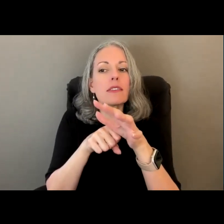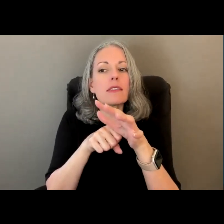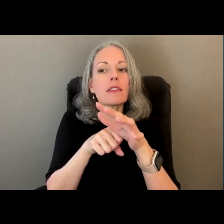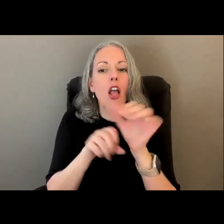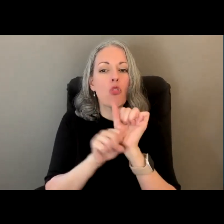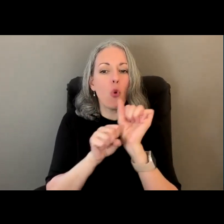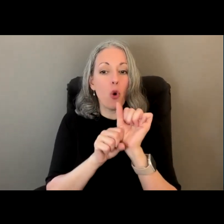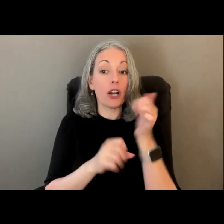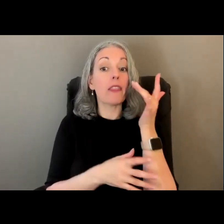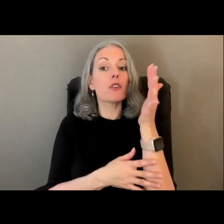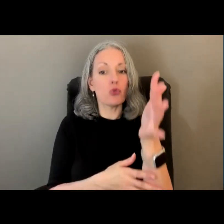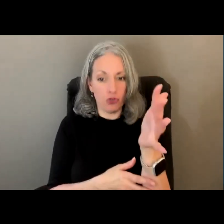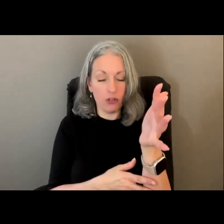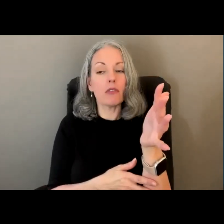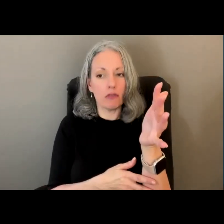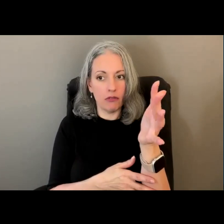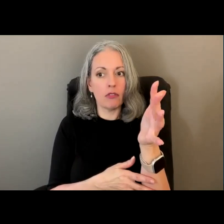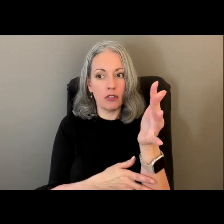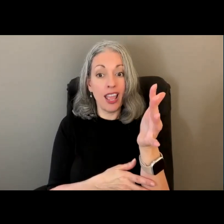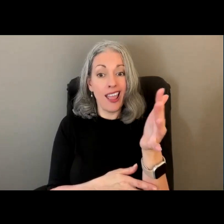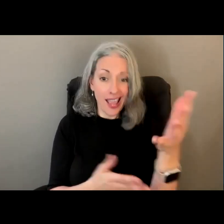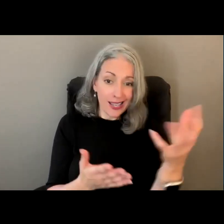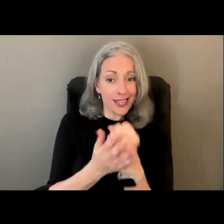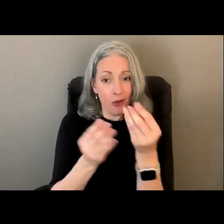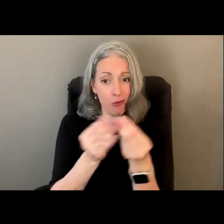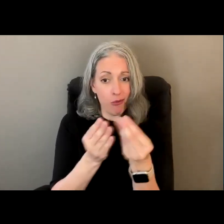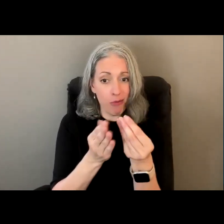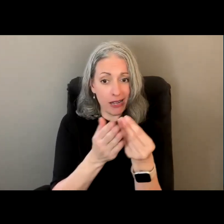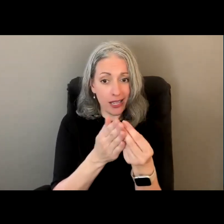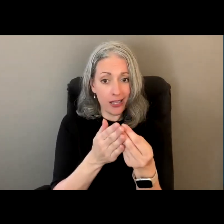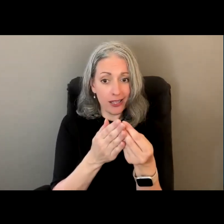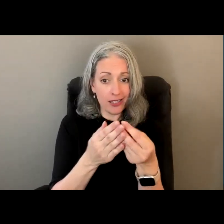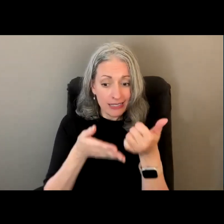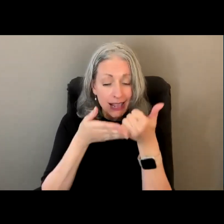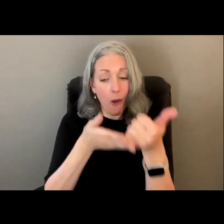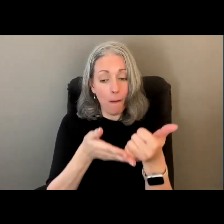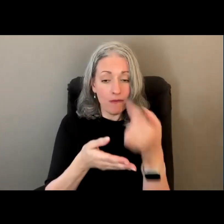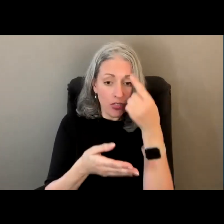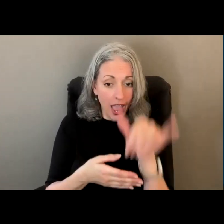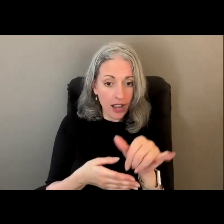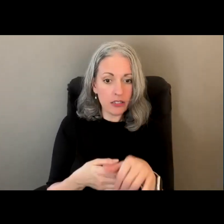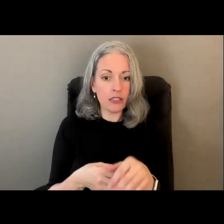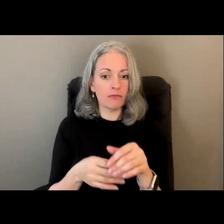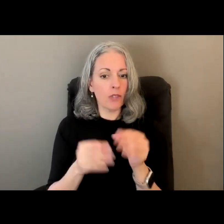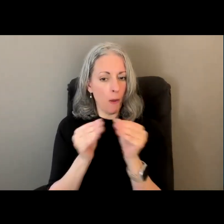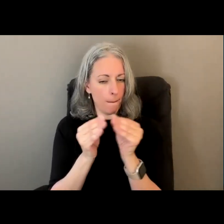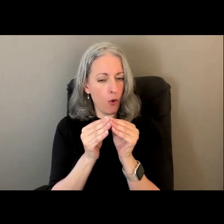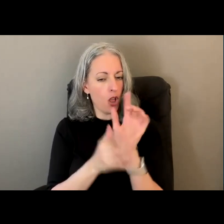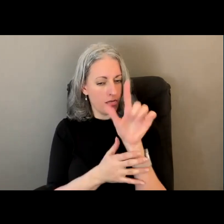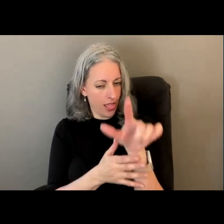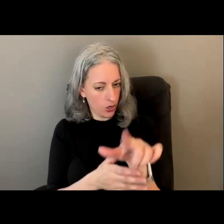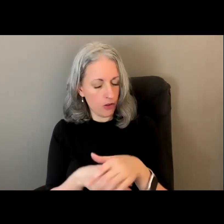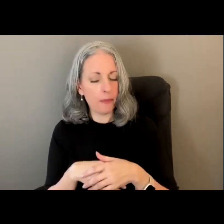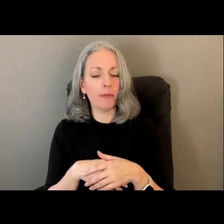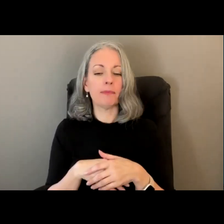work ahead and draw down the funding that's being made available. So more to come on that. We've got some time with the implementation